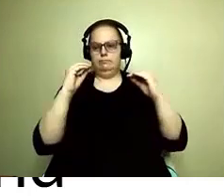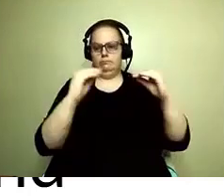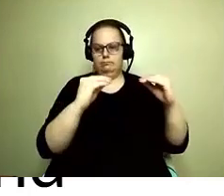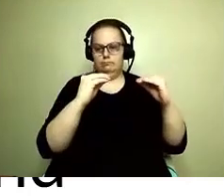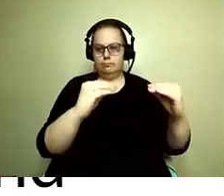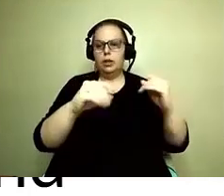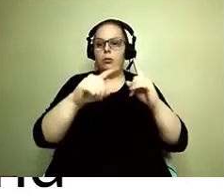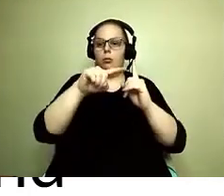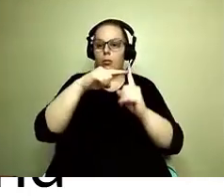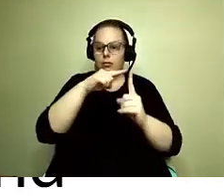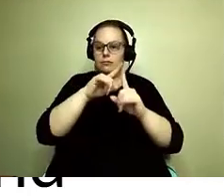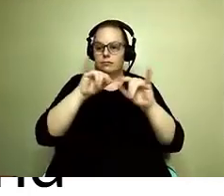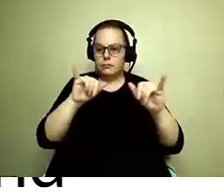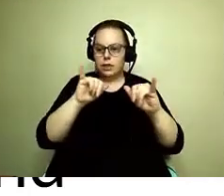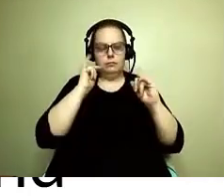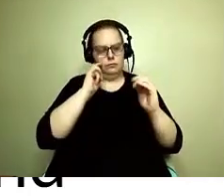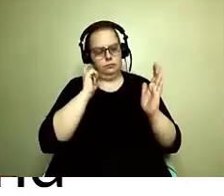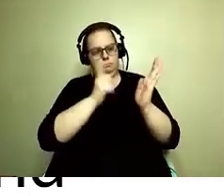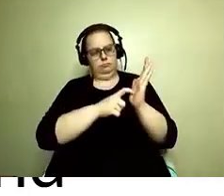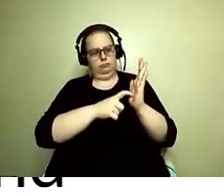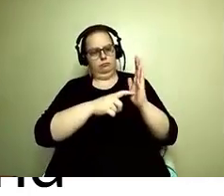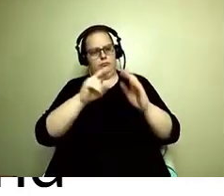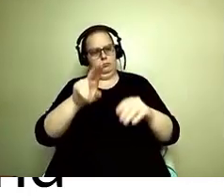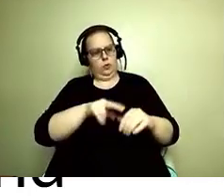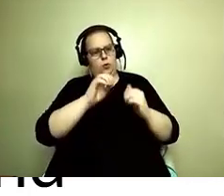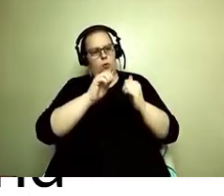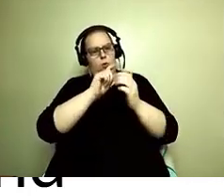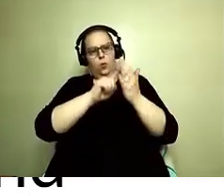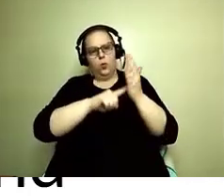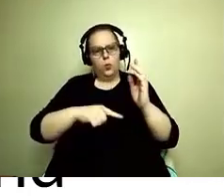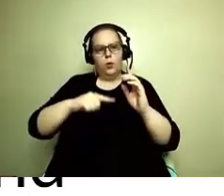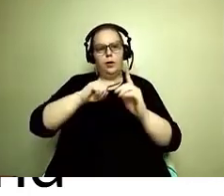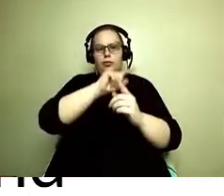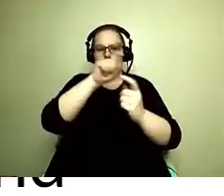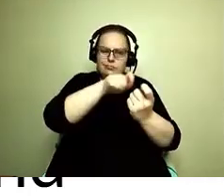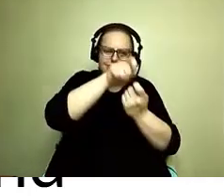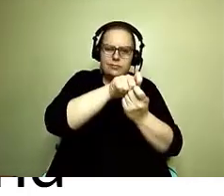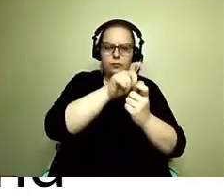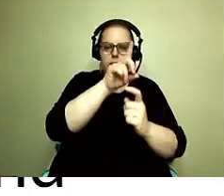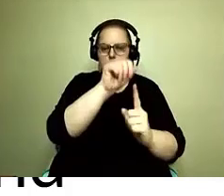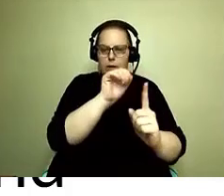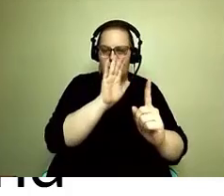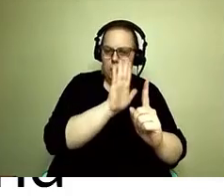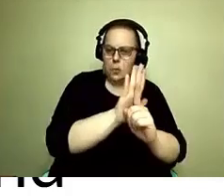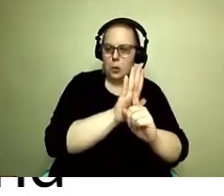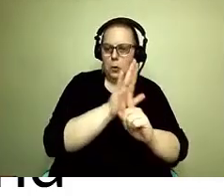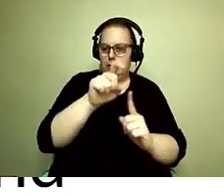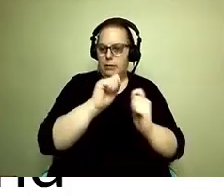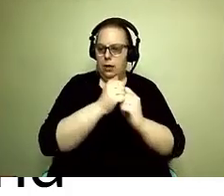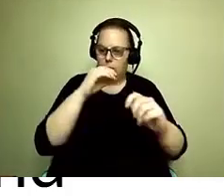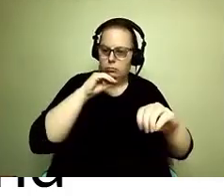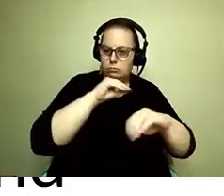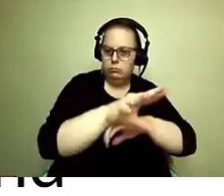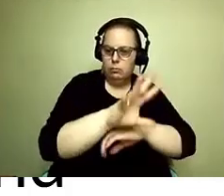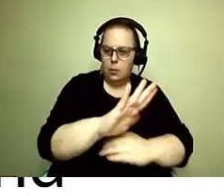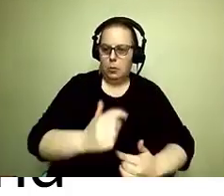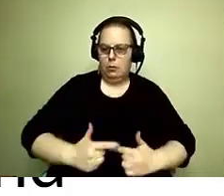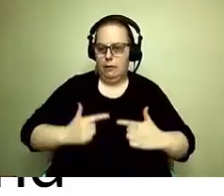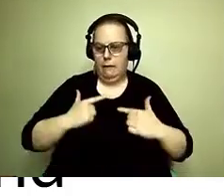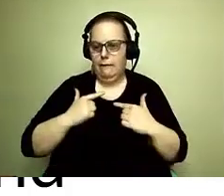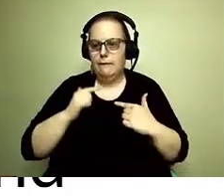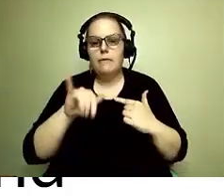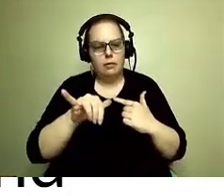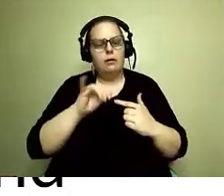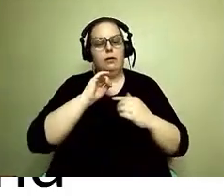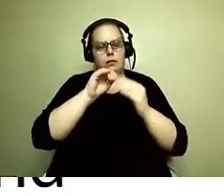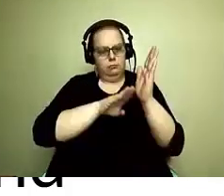nature and extent of the services that the child needs, their disability related needs, so that can then